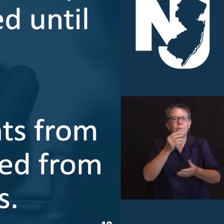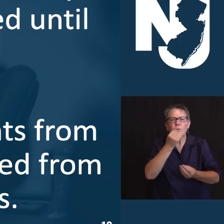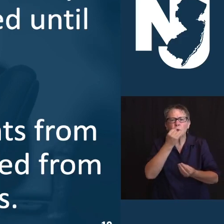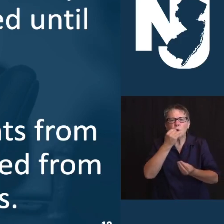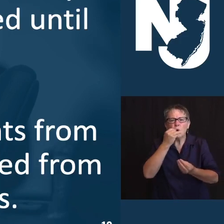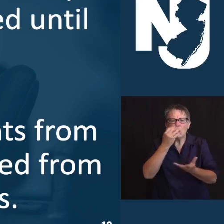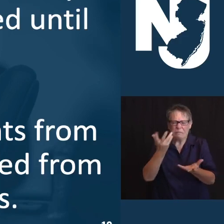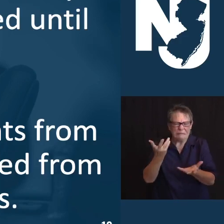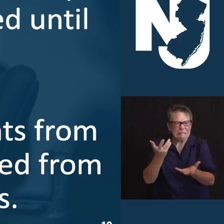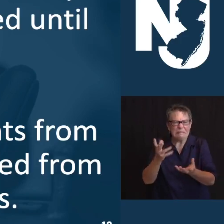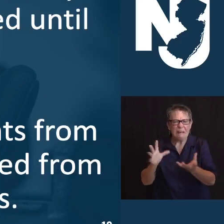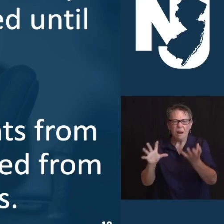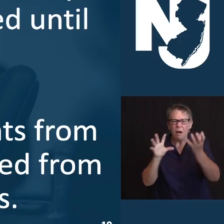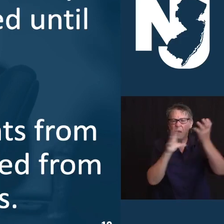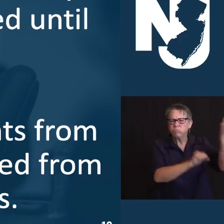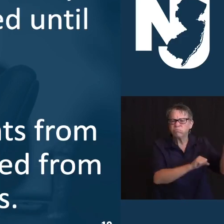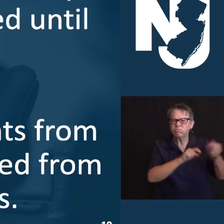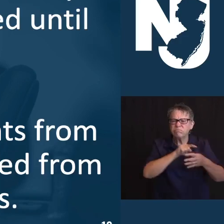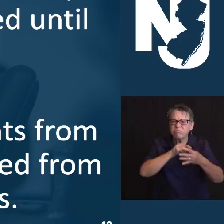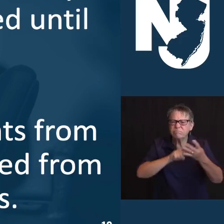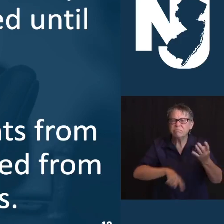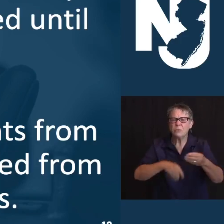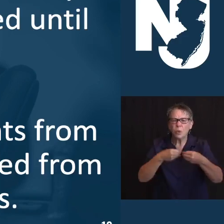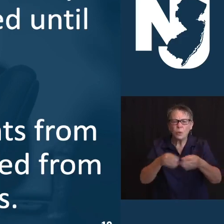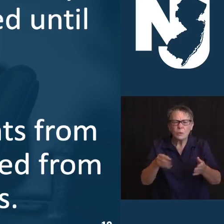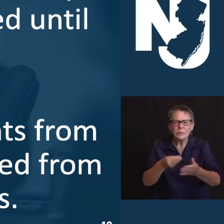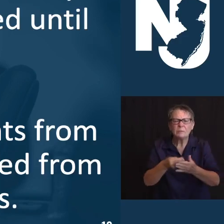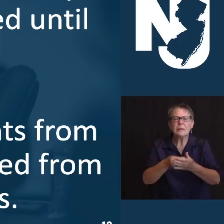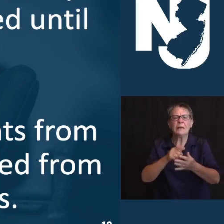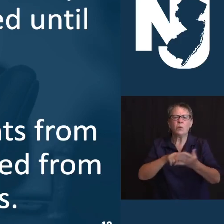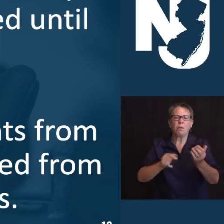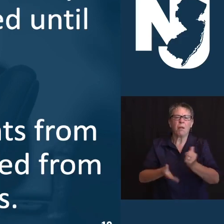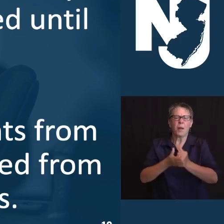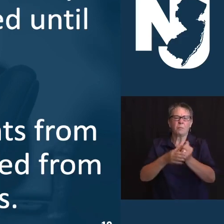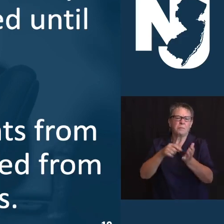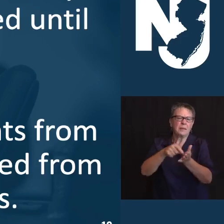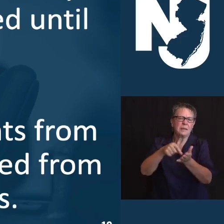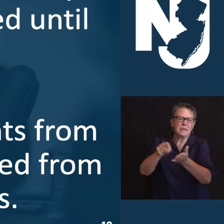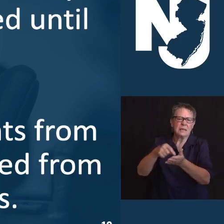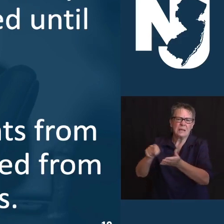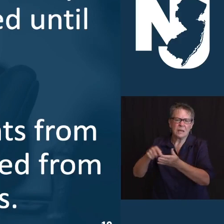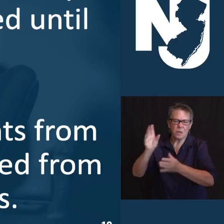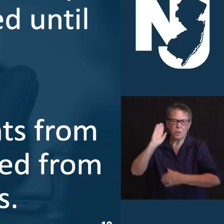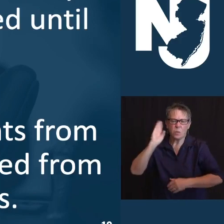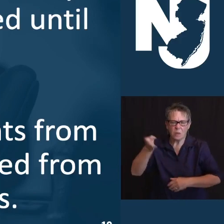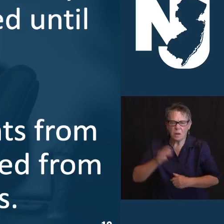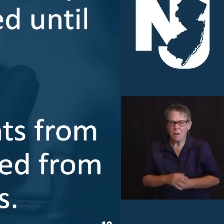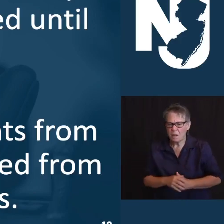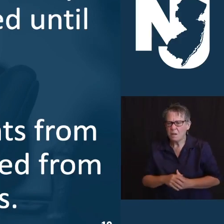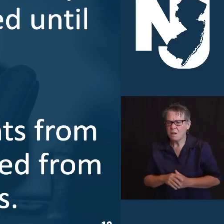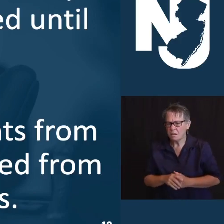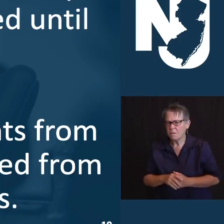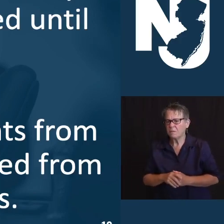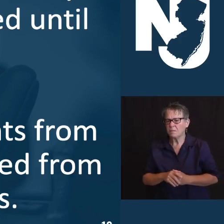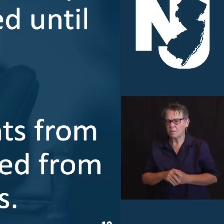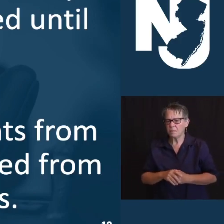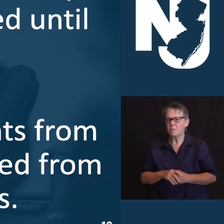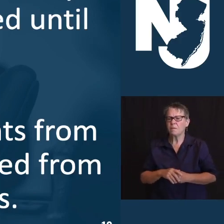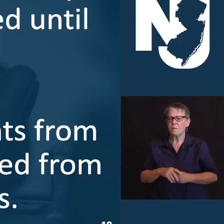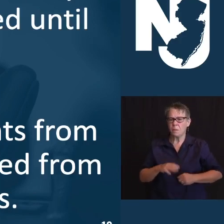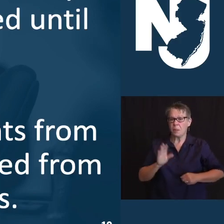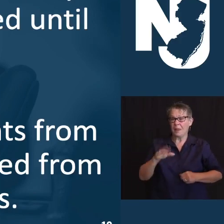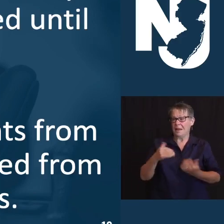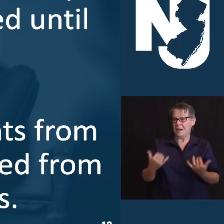convention. Hats off to all of them. I was honored to be a co-chair, and next up to bat are the Republicans. Next week, we wish